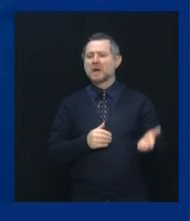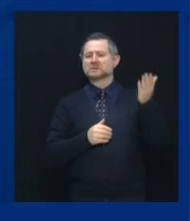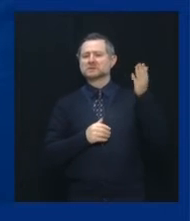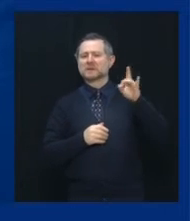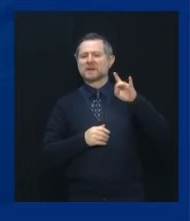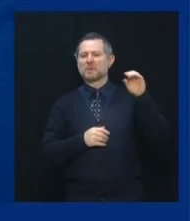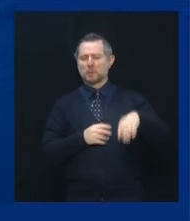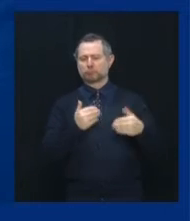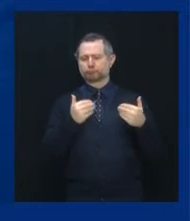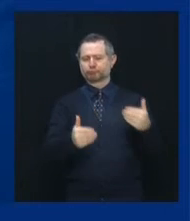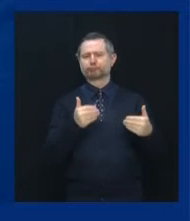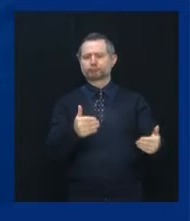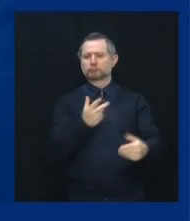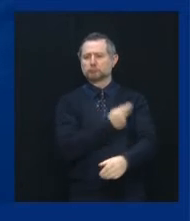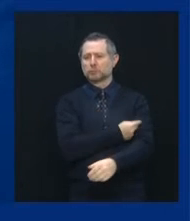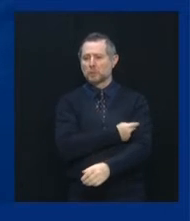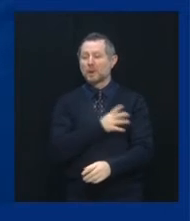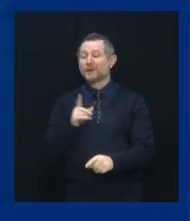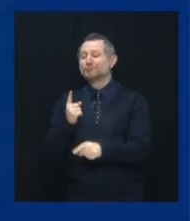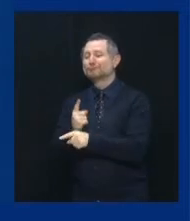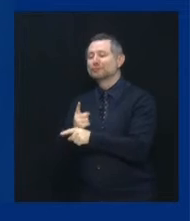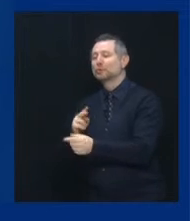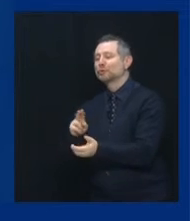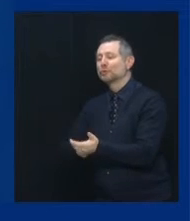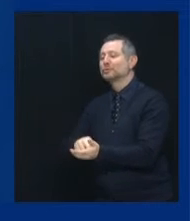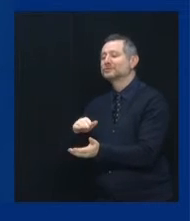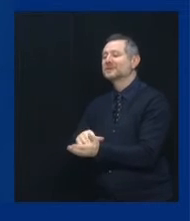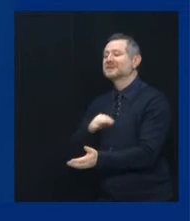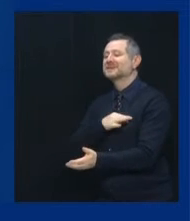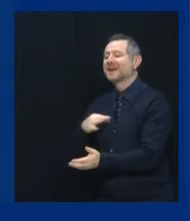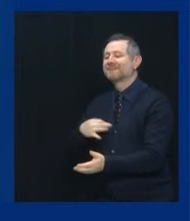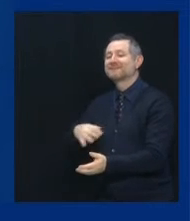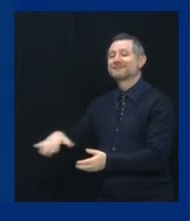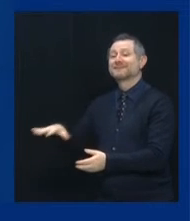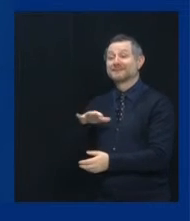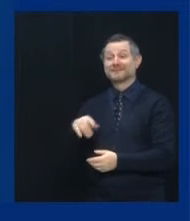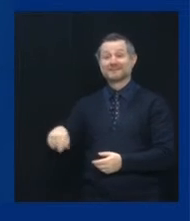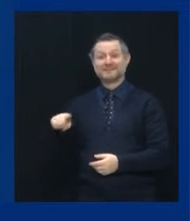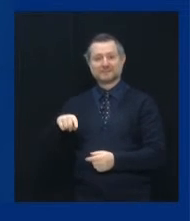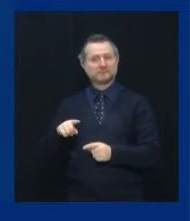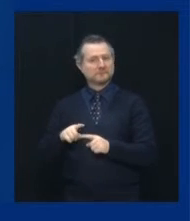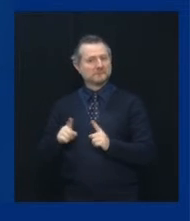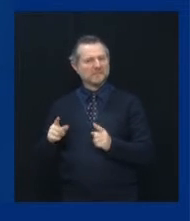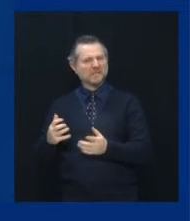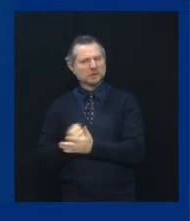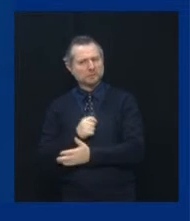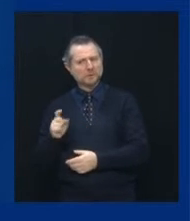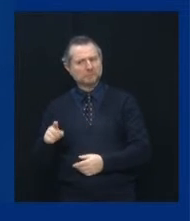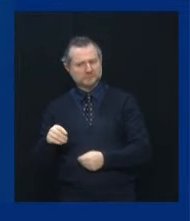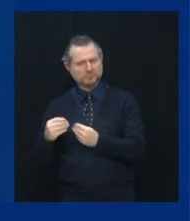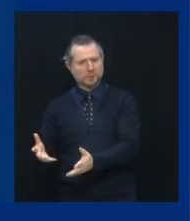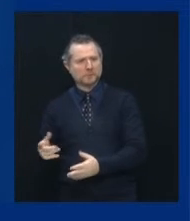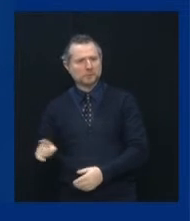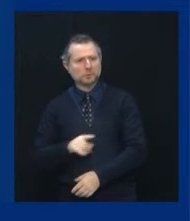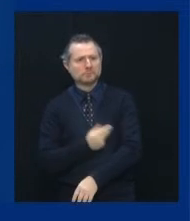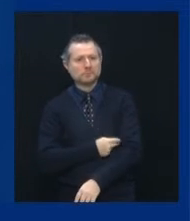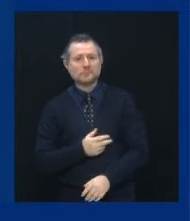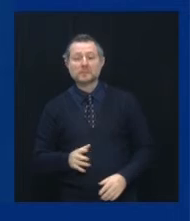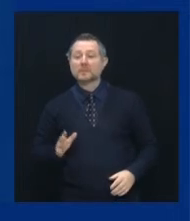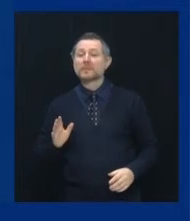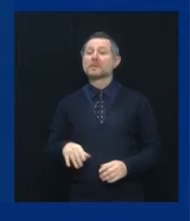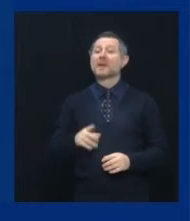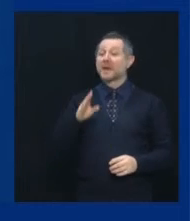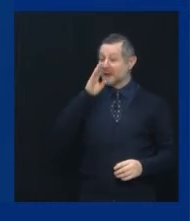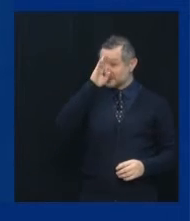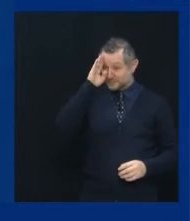hospital staff want the vaccine, and they deserve the vaccine. We just have to get it to them. And hospitals are